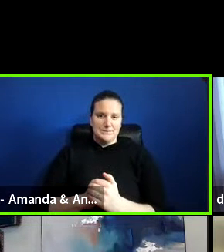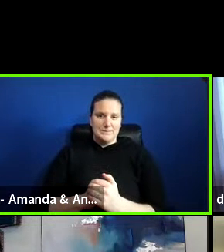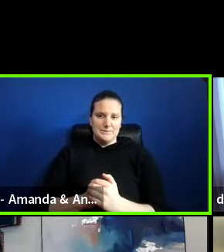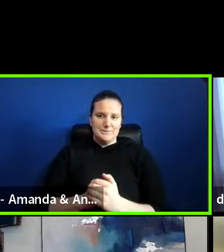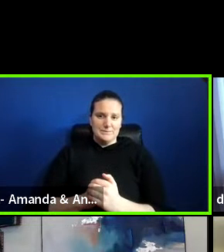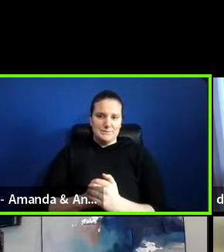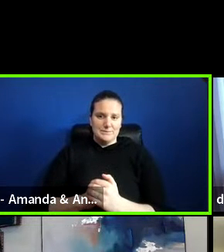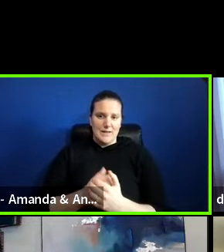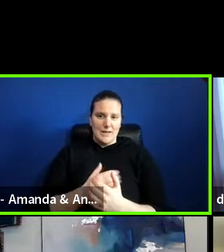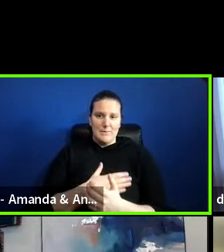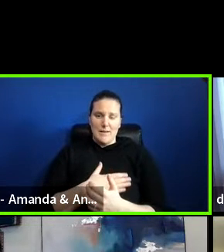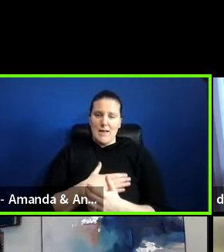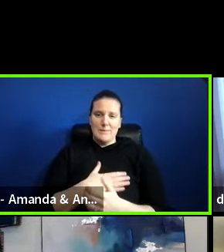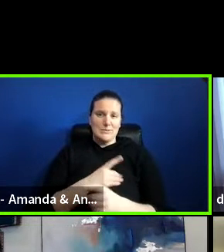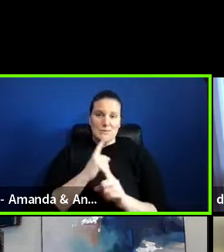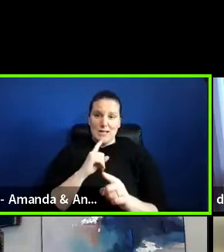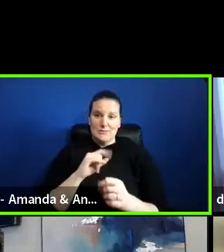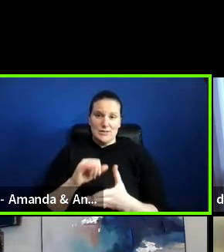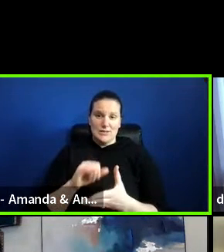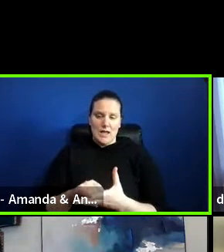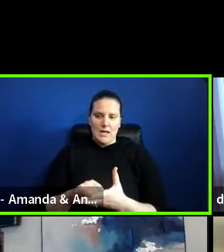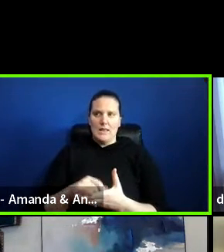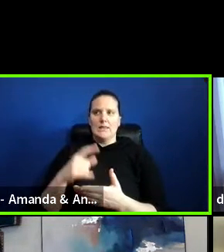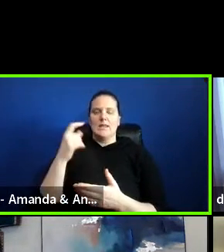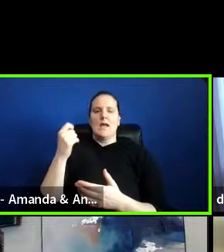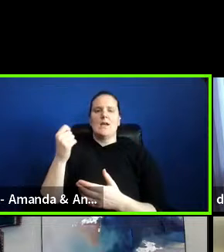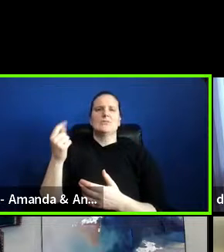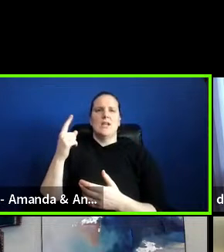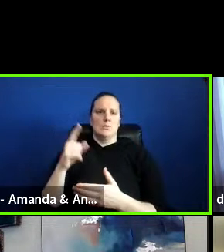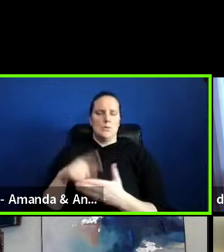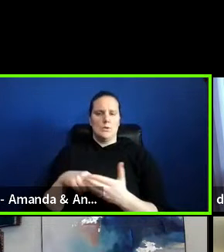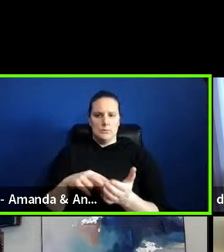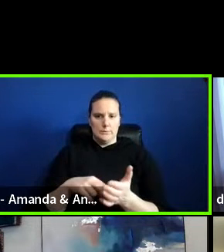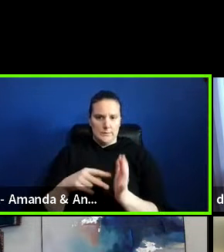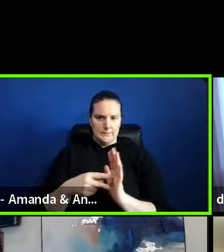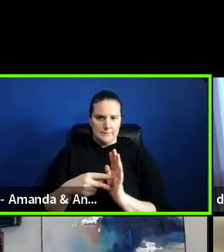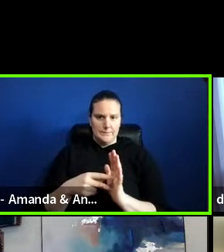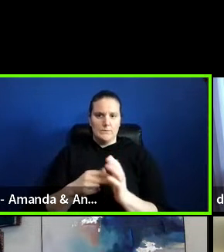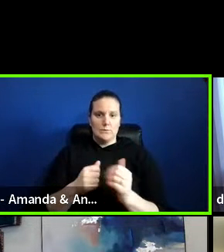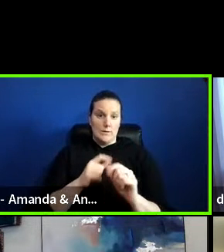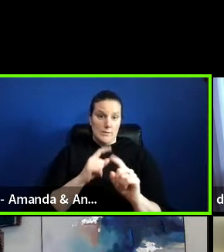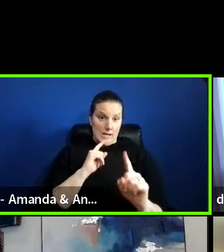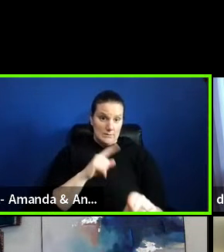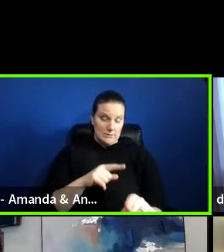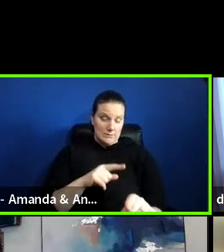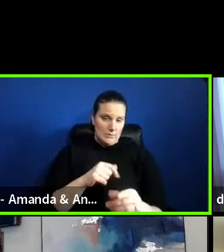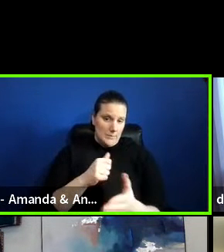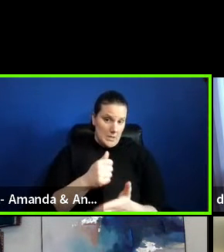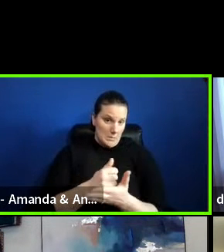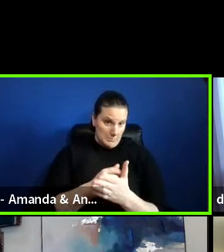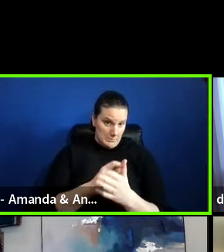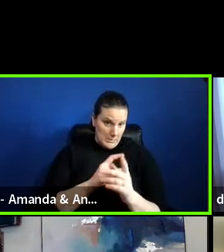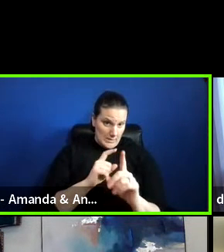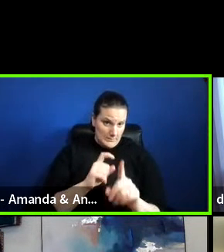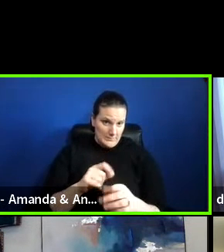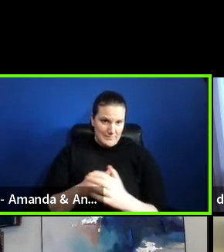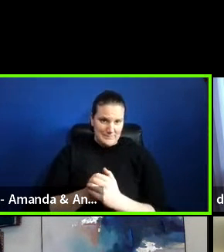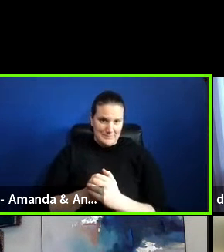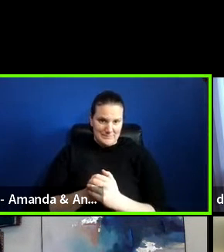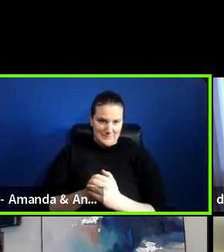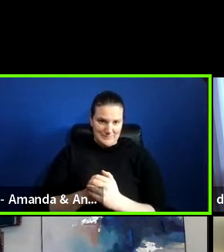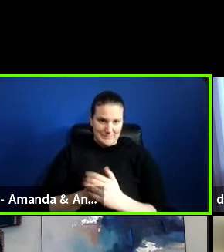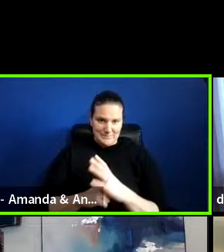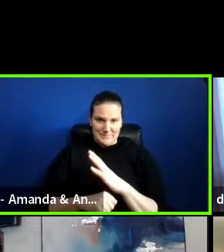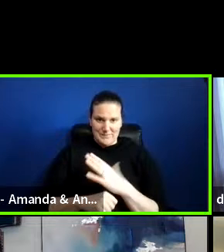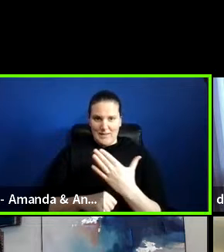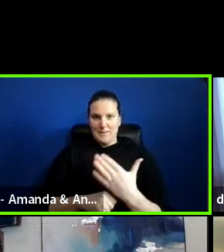I'm happy to answer that. And I do think I understand what you're saying. So I'll try to answer and then let me know if I've helped answer your question. Thank Does that you. sound good? Yes.